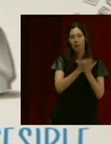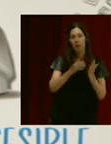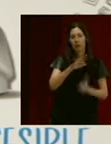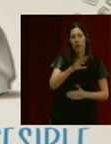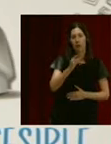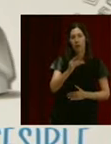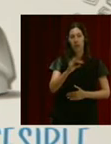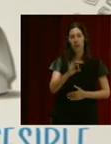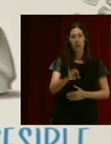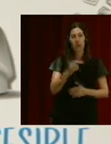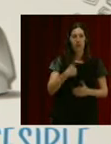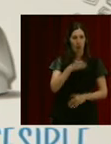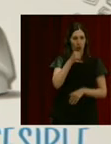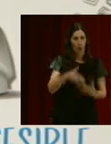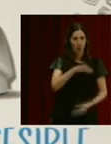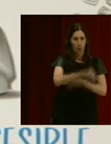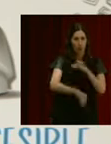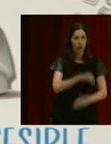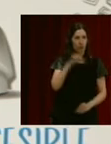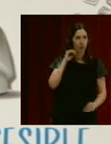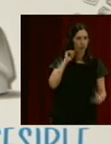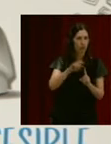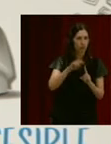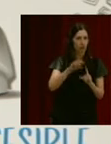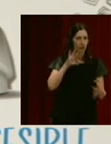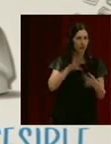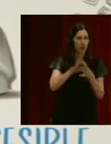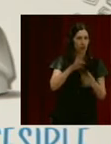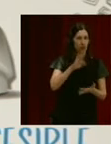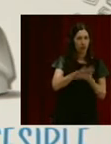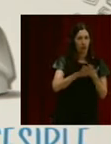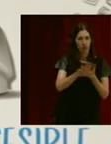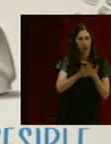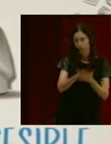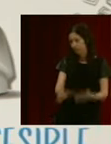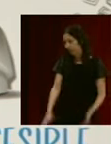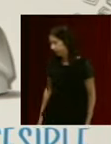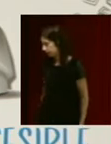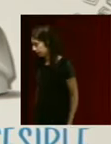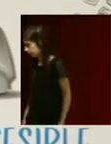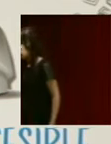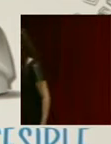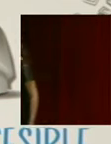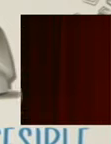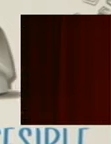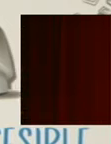again. So for starting and finishing, they close their eyes, and we obtain the pattern.